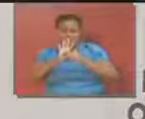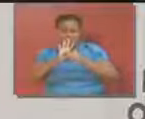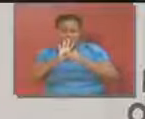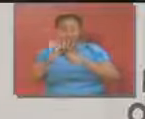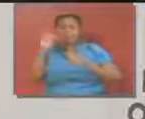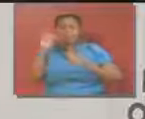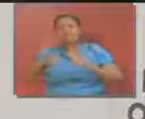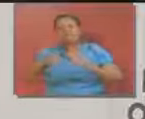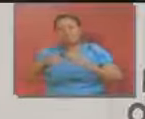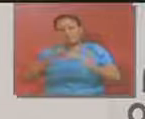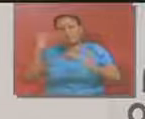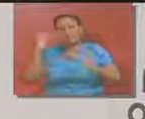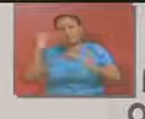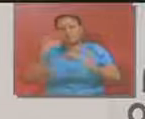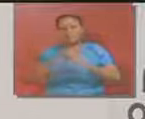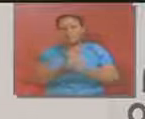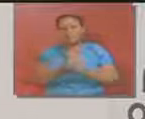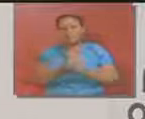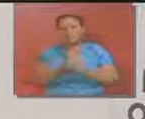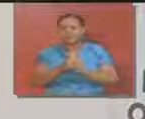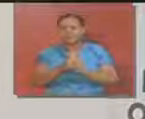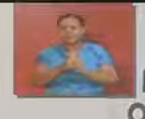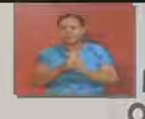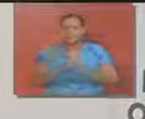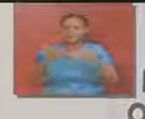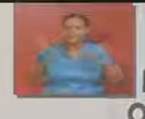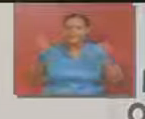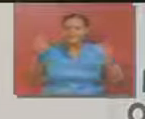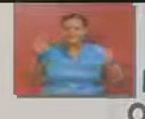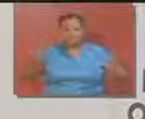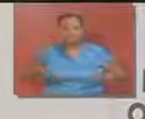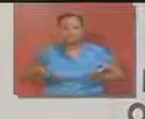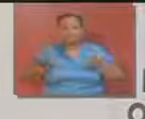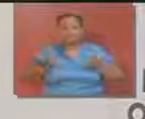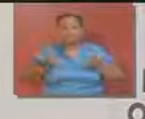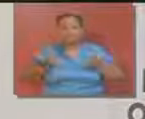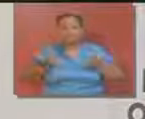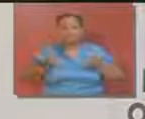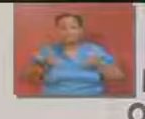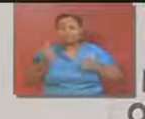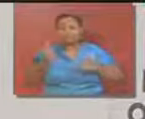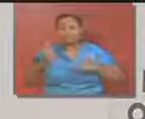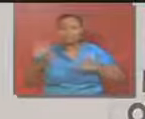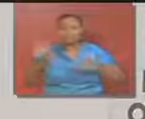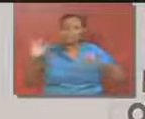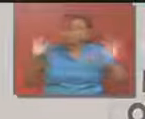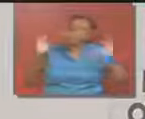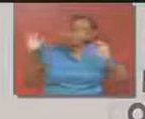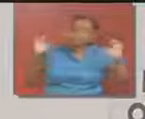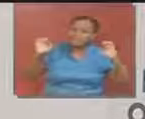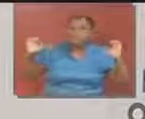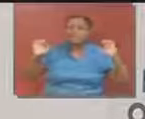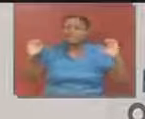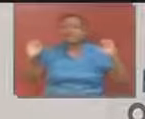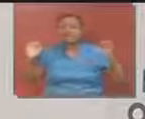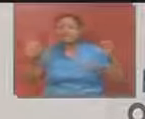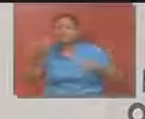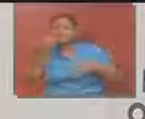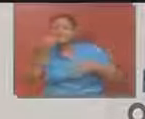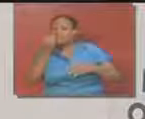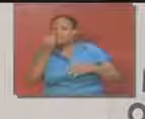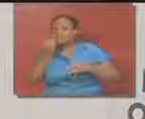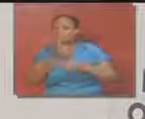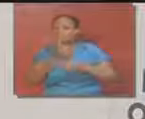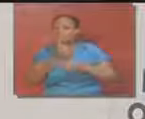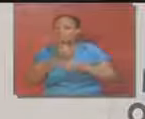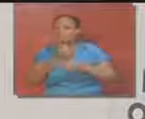not just vaccinate, but healthy lifestyle. I'm talking about exercise, as we mention all the time, making sure you understand about